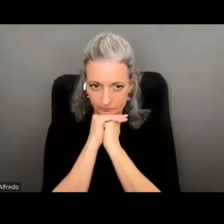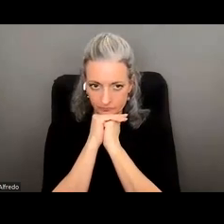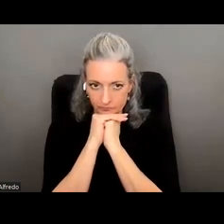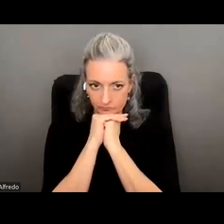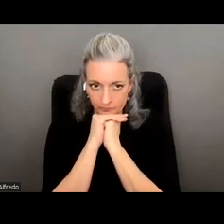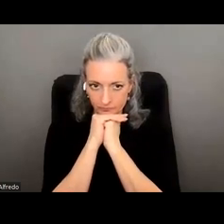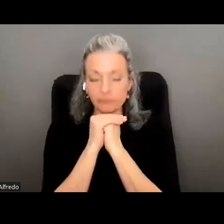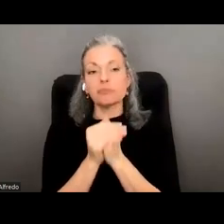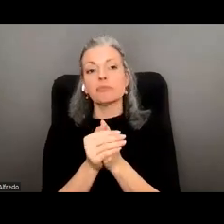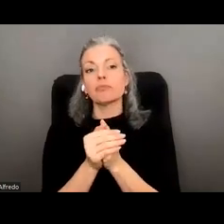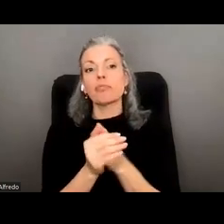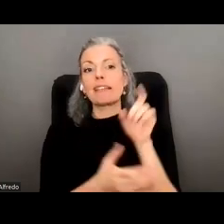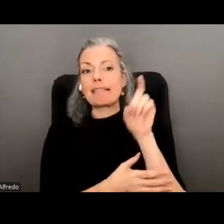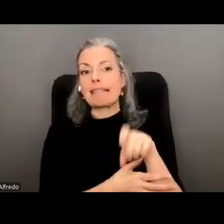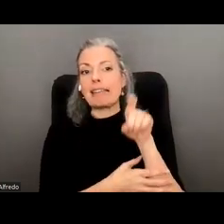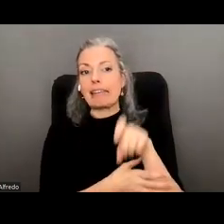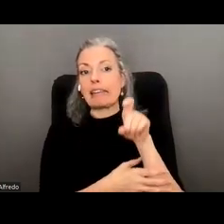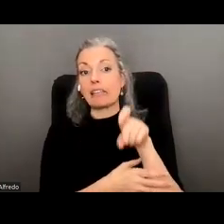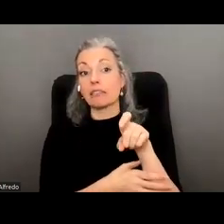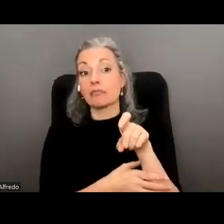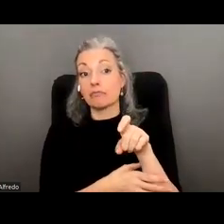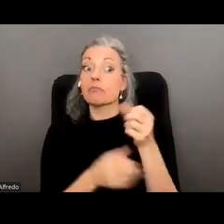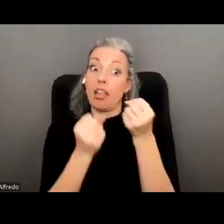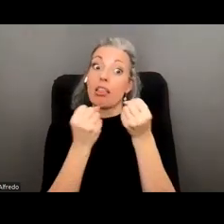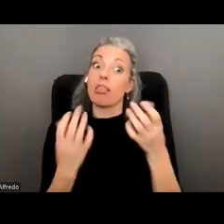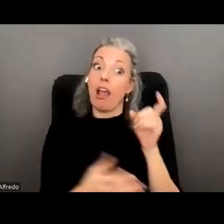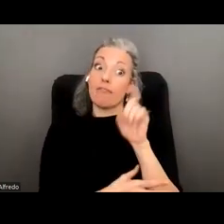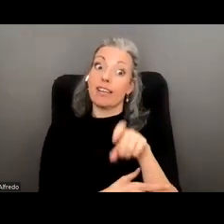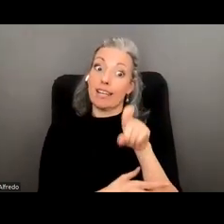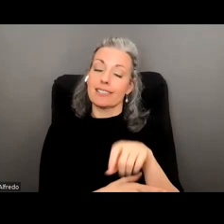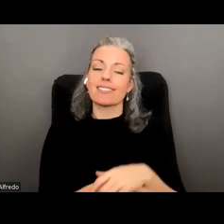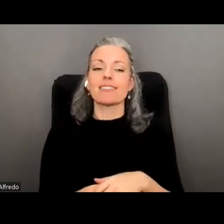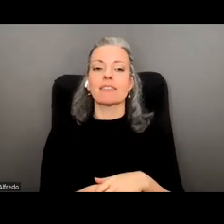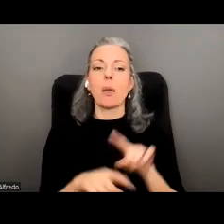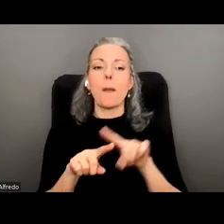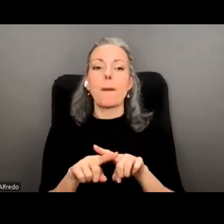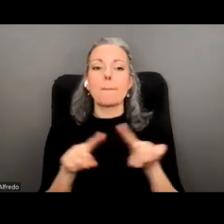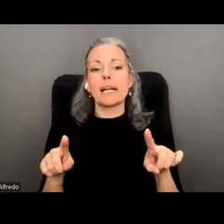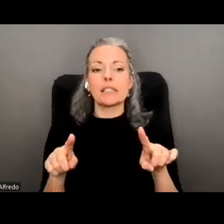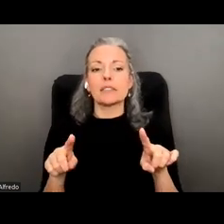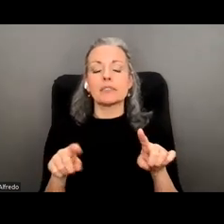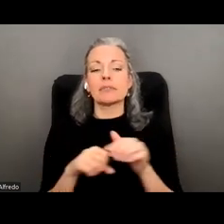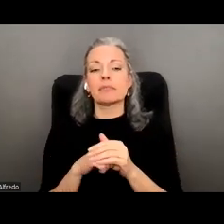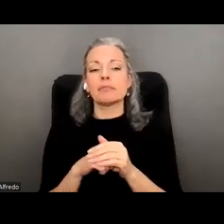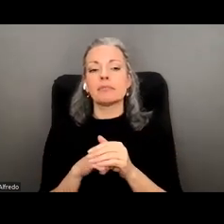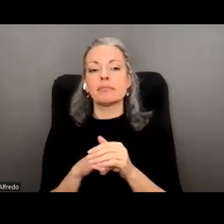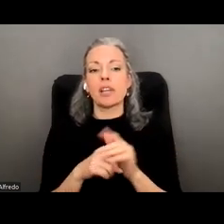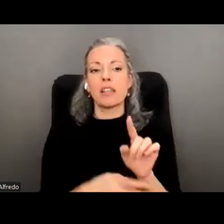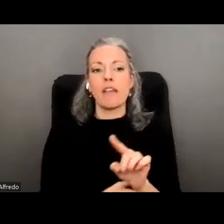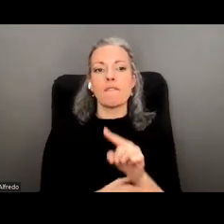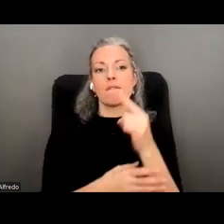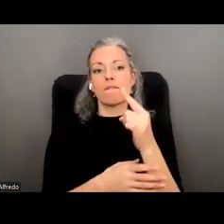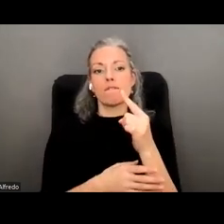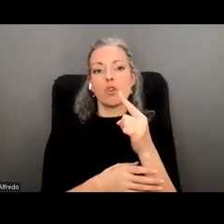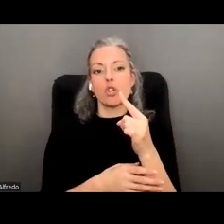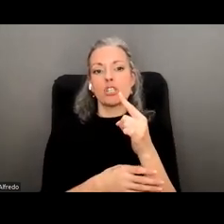So the need there, I mean, there's a lot of needs, but in the first setting